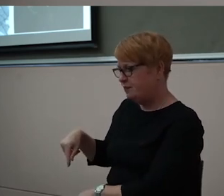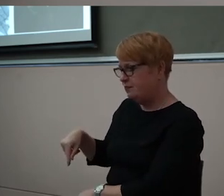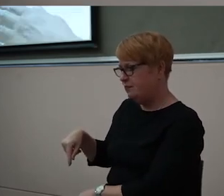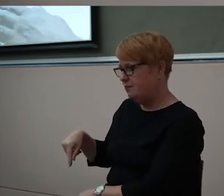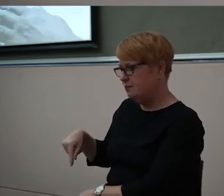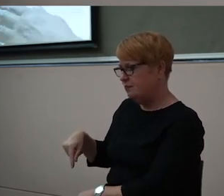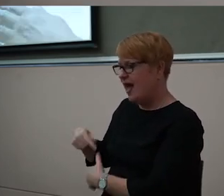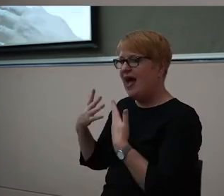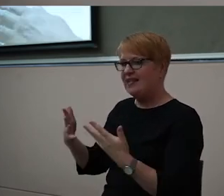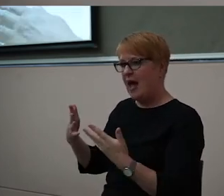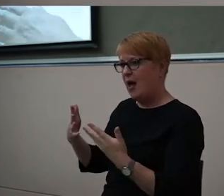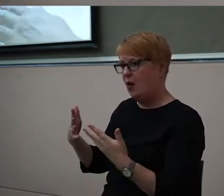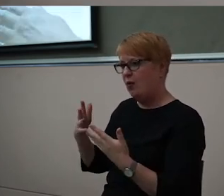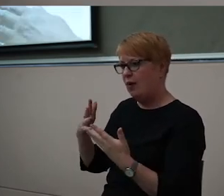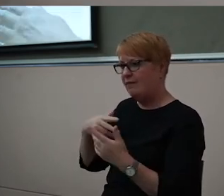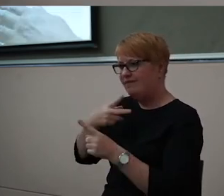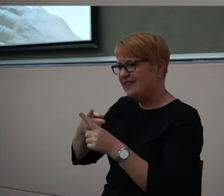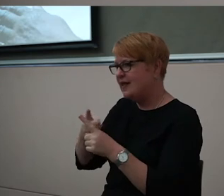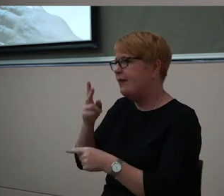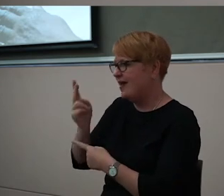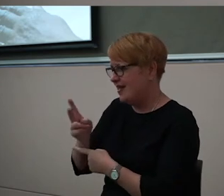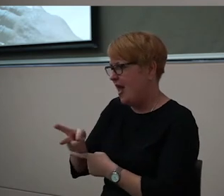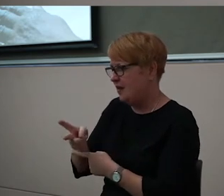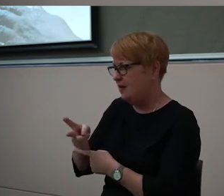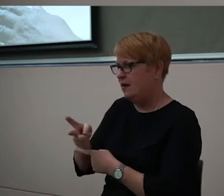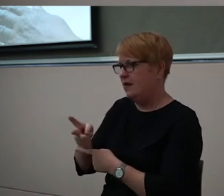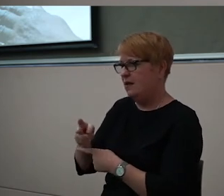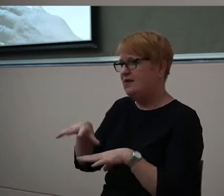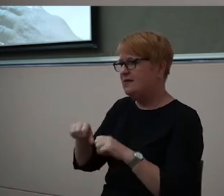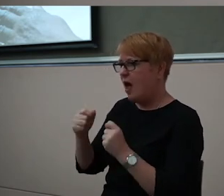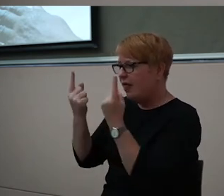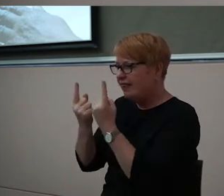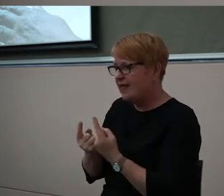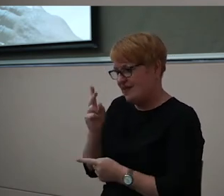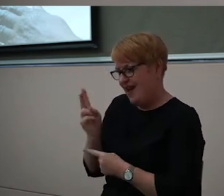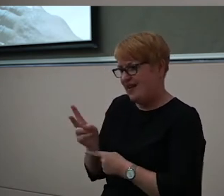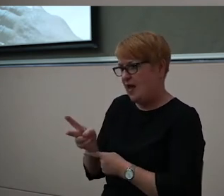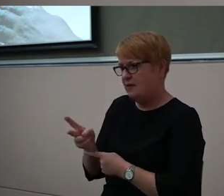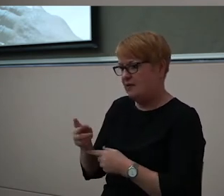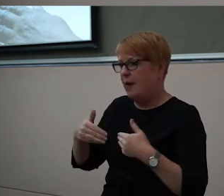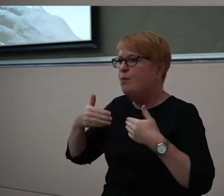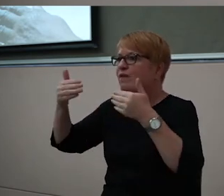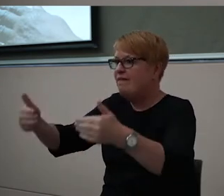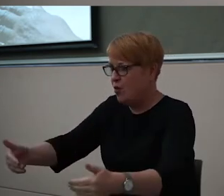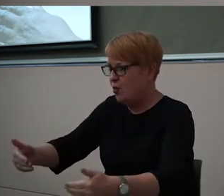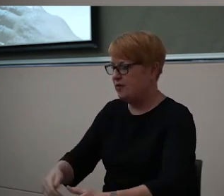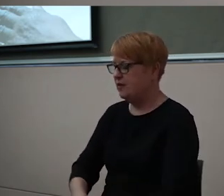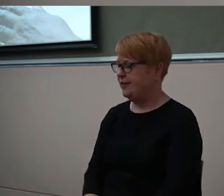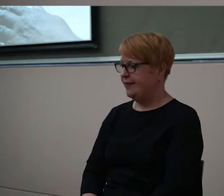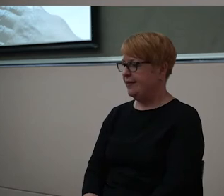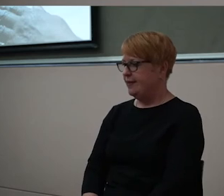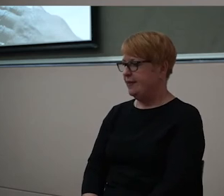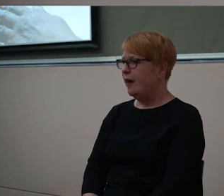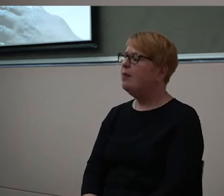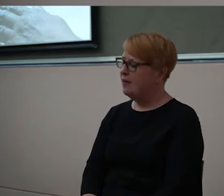a conversation with me to see if they wanted to be part of this project that came through yourself and Brian's like existing contacts. And that